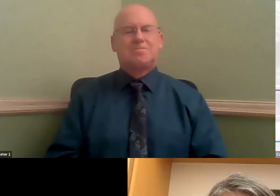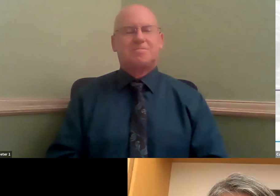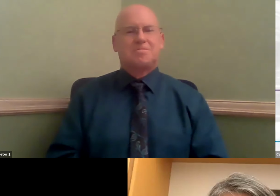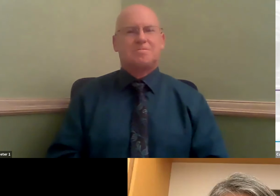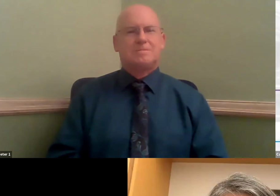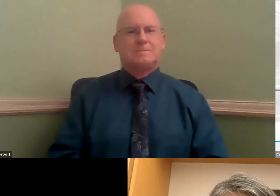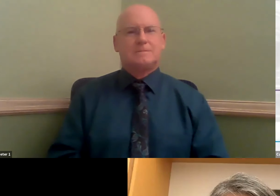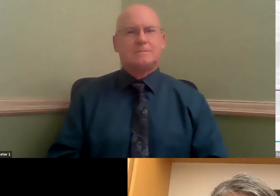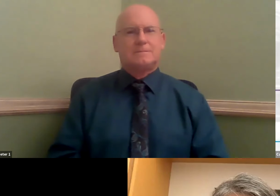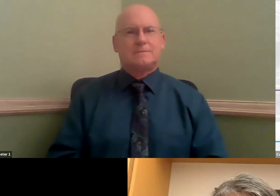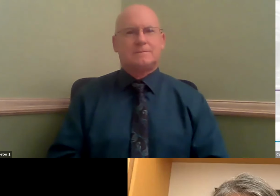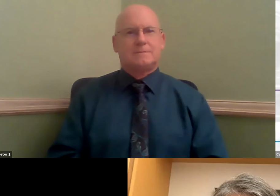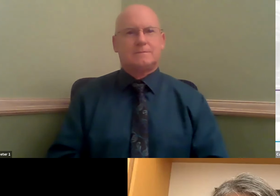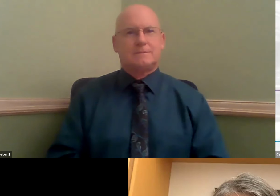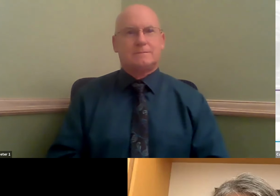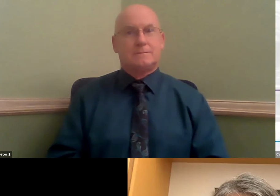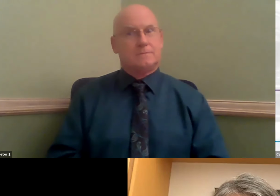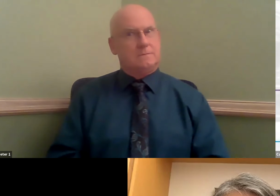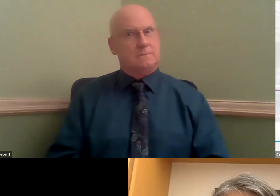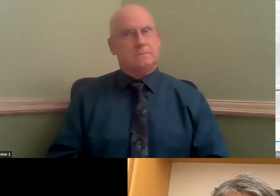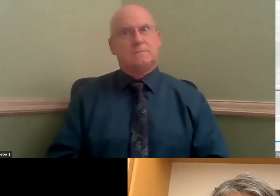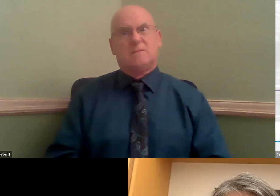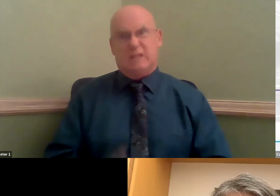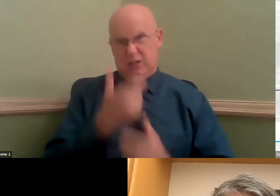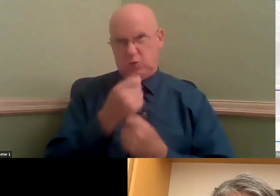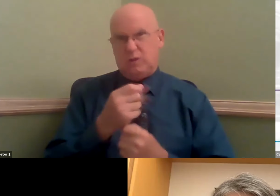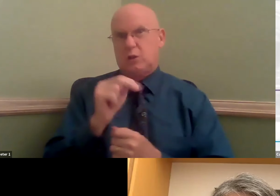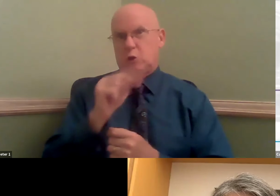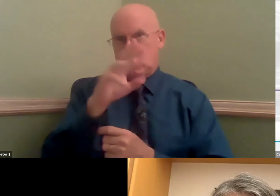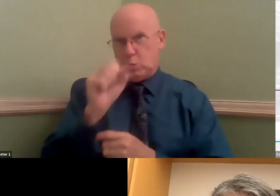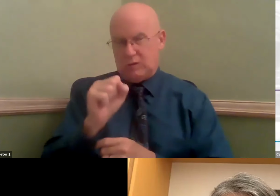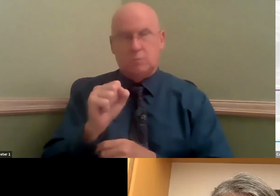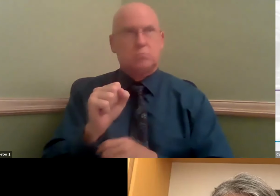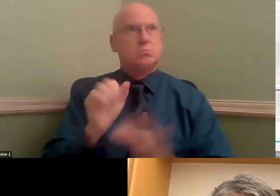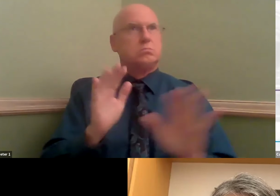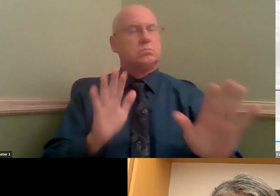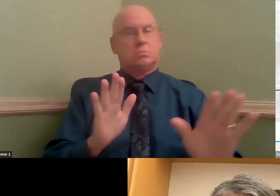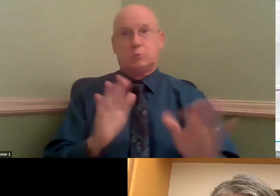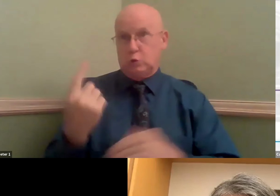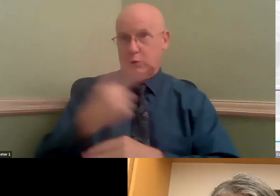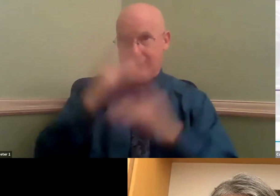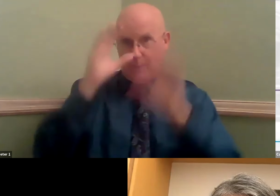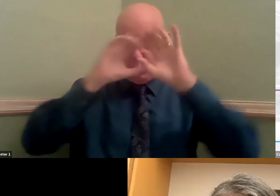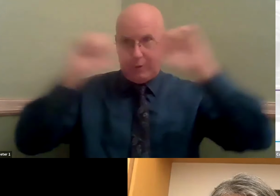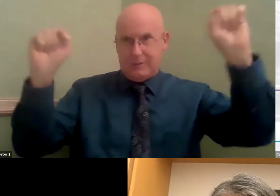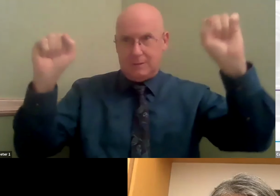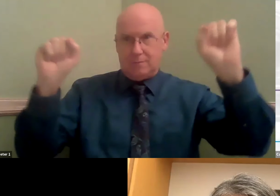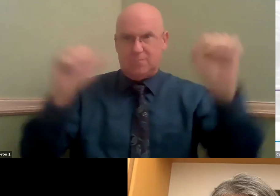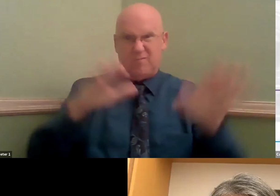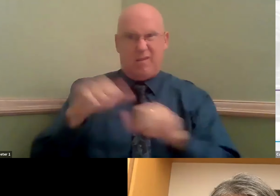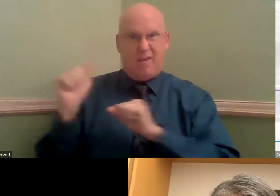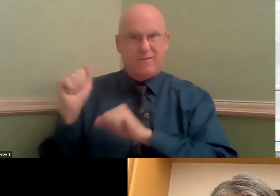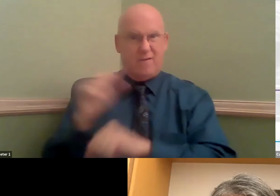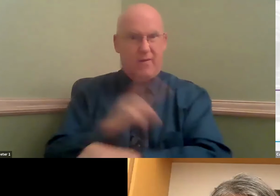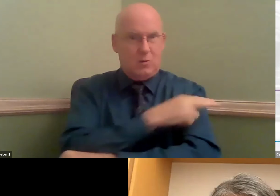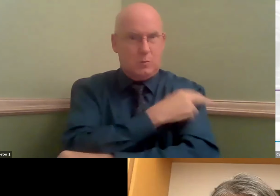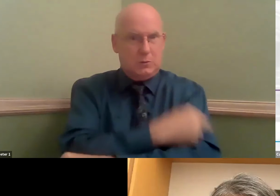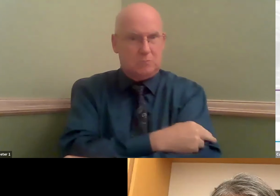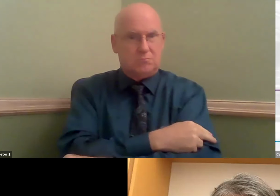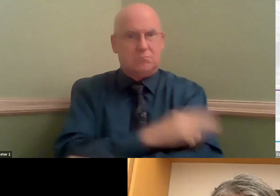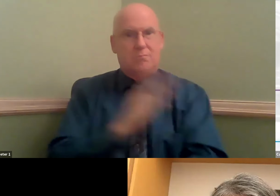It's been quite a news cycle, I tell you that. My gosh. With today, the president coming back, going back to the